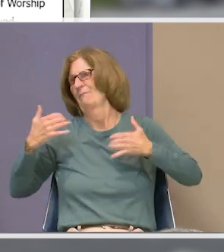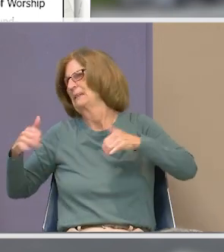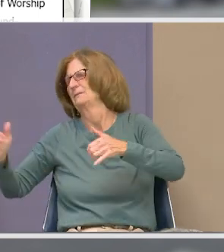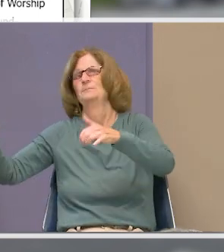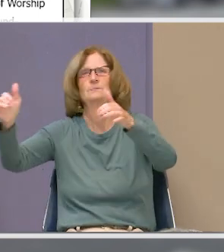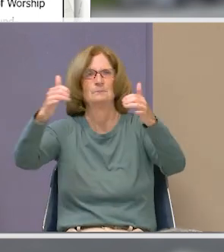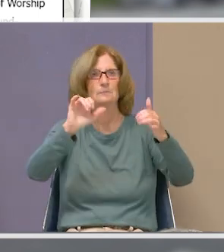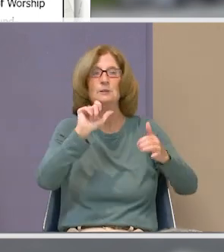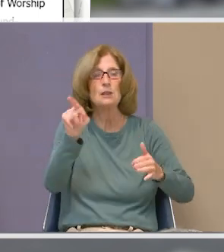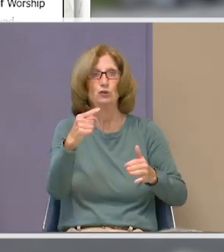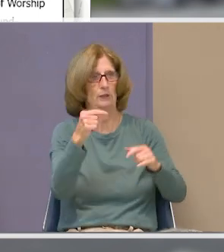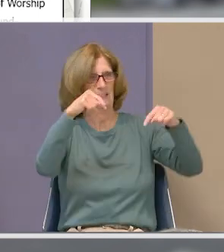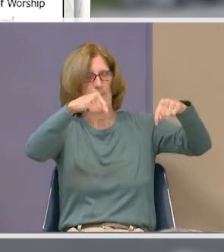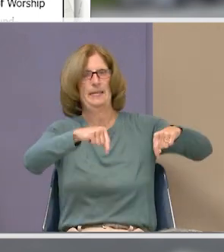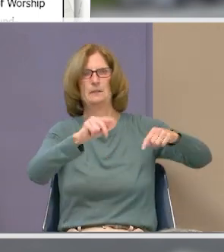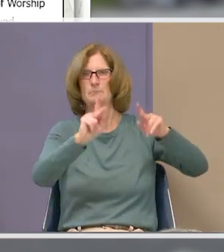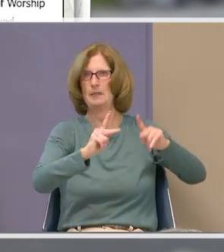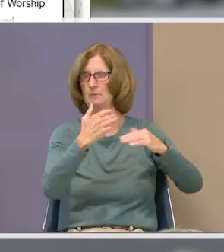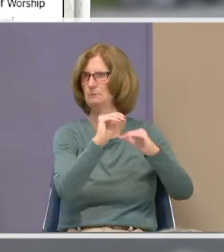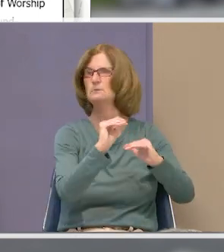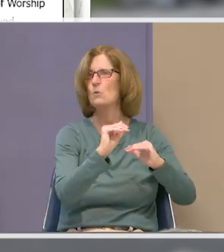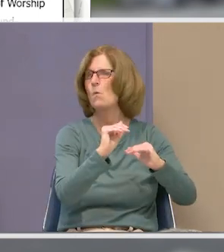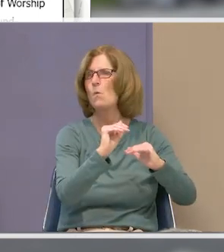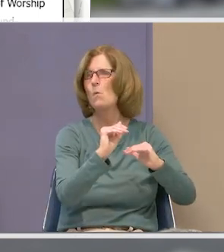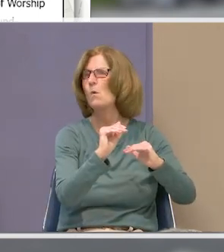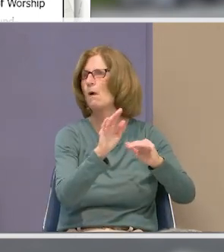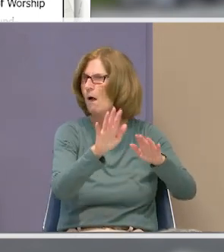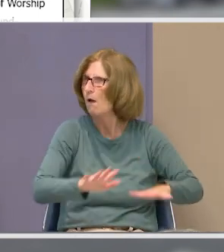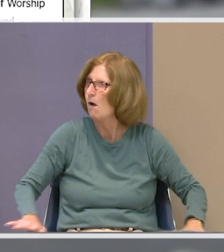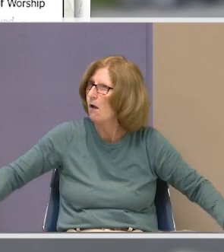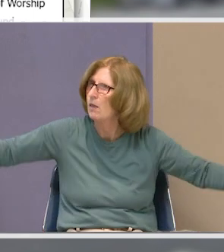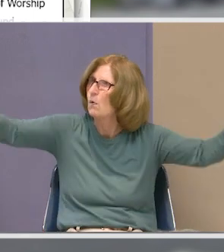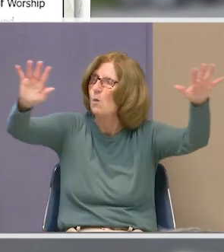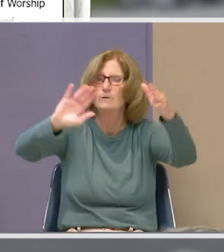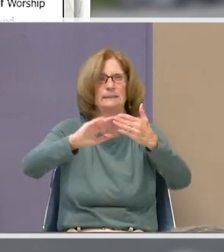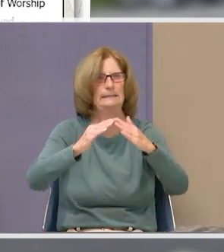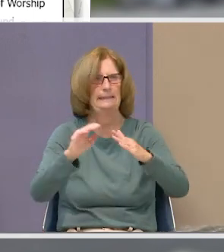connection, not just for the people in this area, but for the entire city.